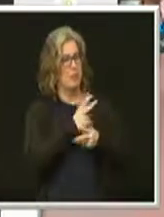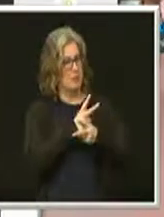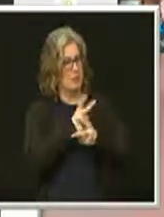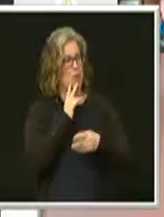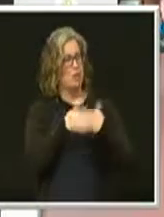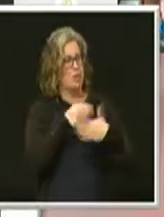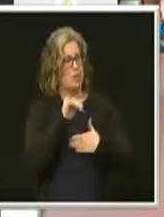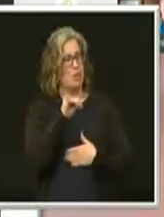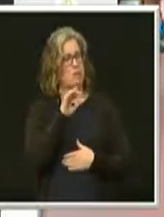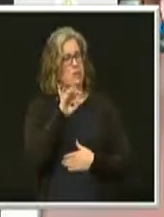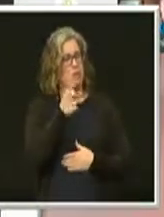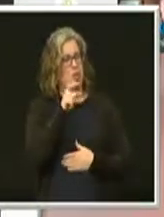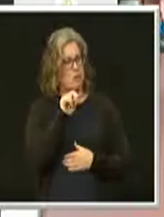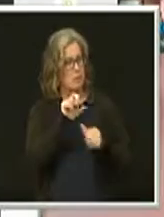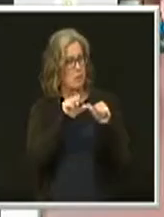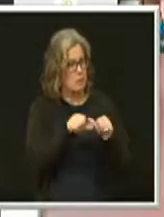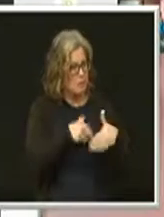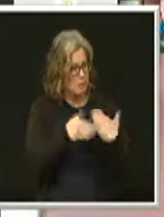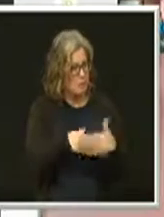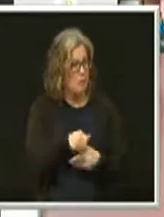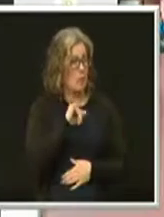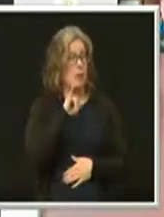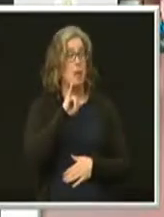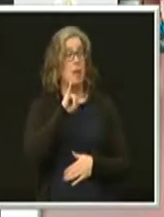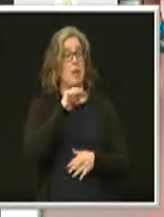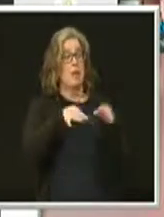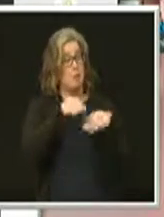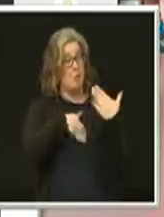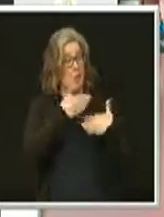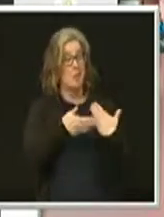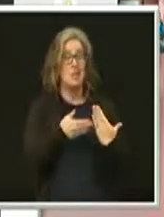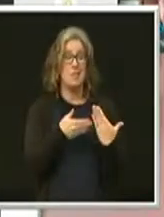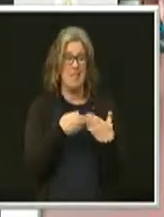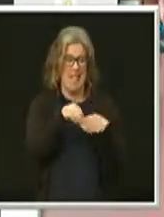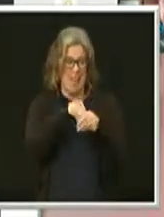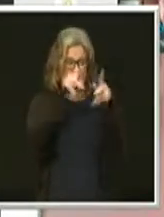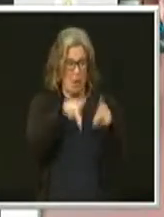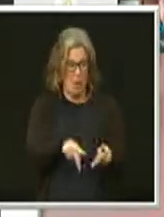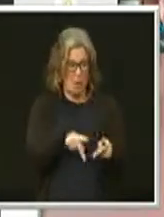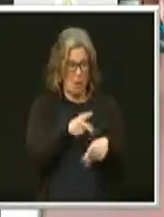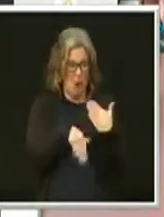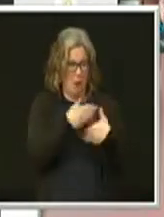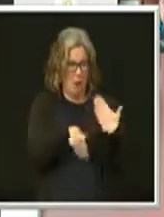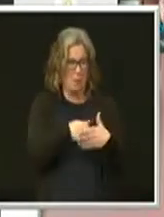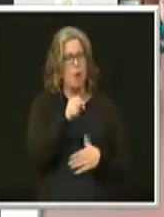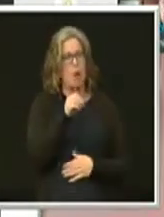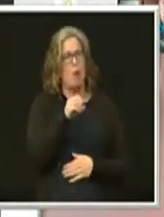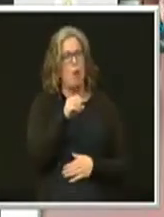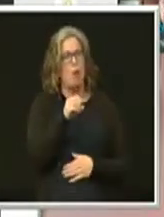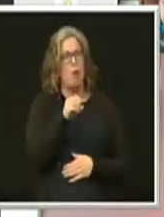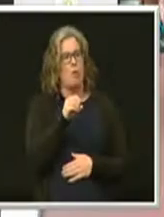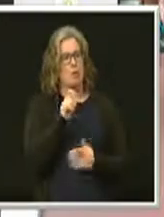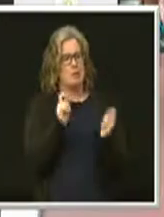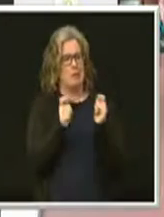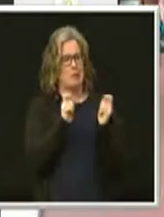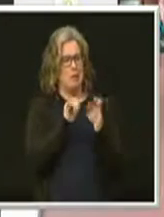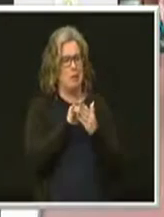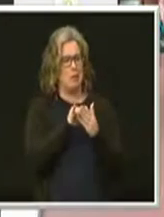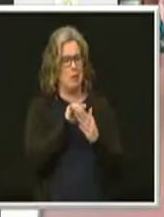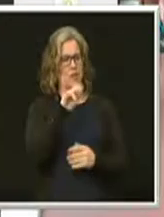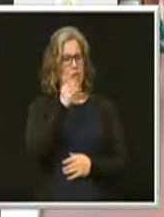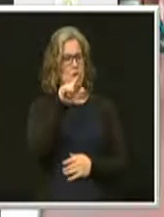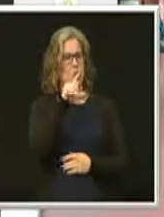justice keeps moving, because the justice process is a very much an in-person process. So adjusting that to this virtual